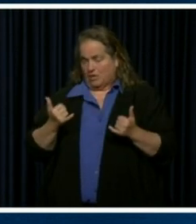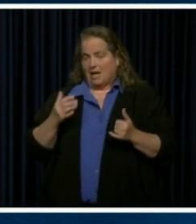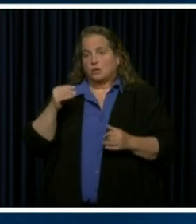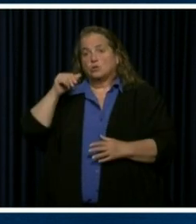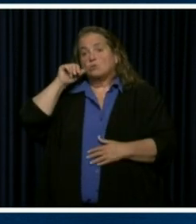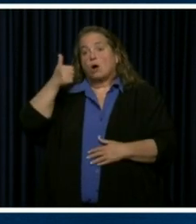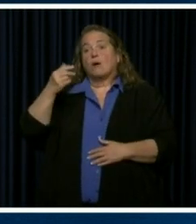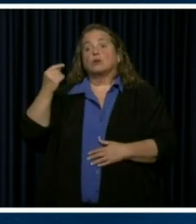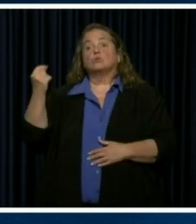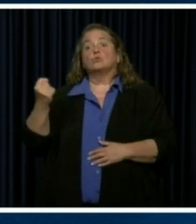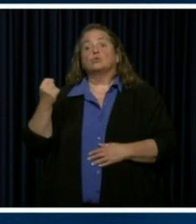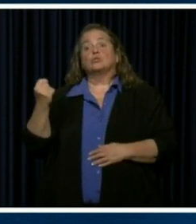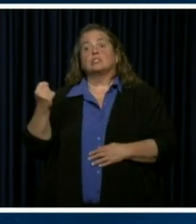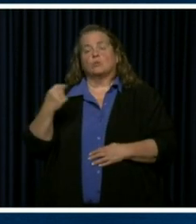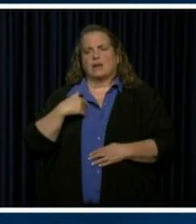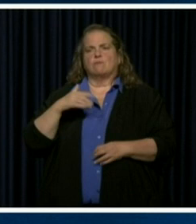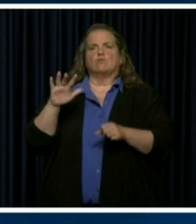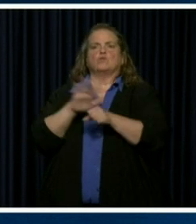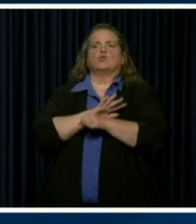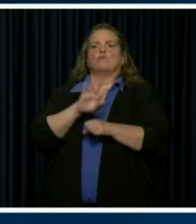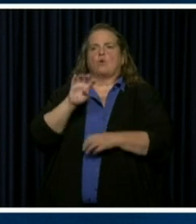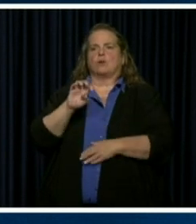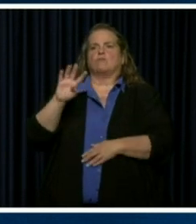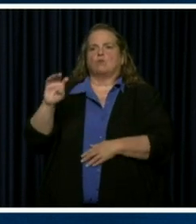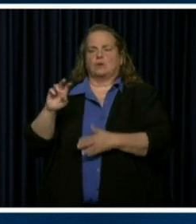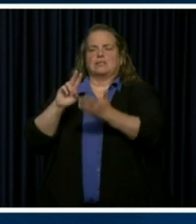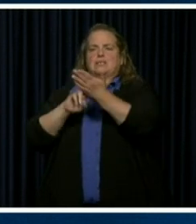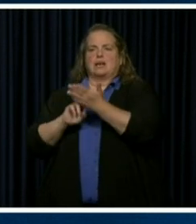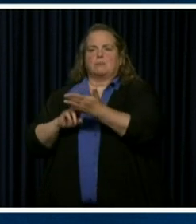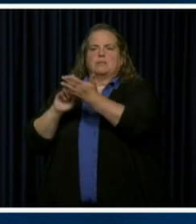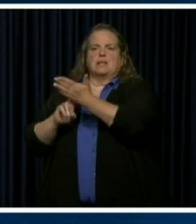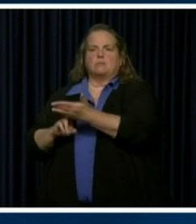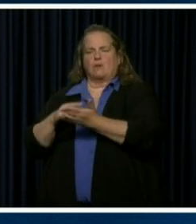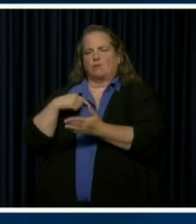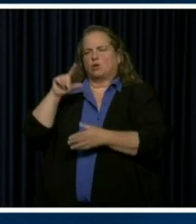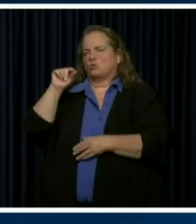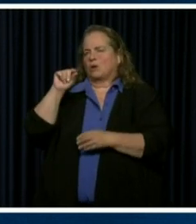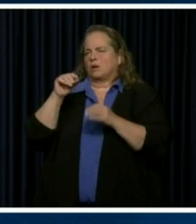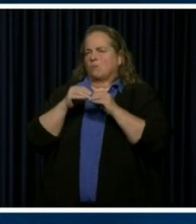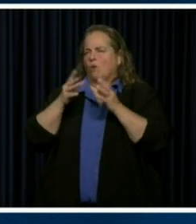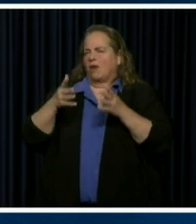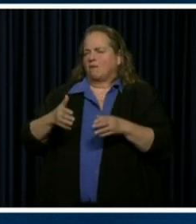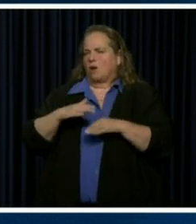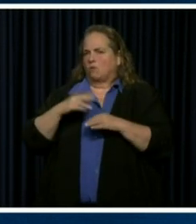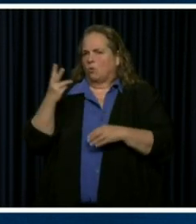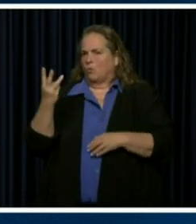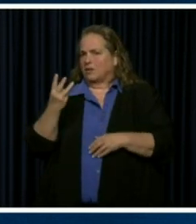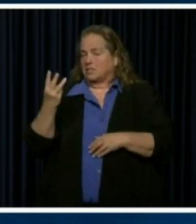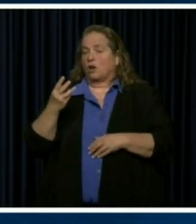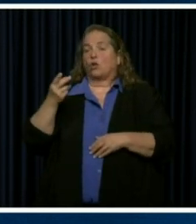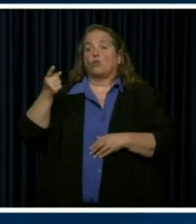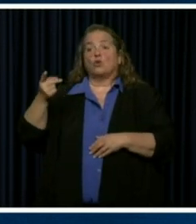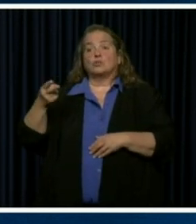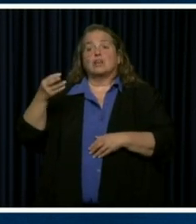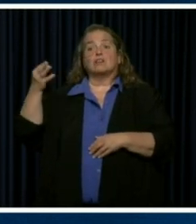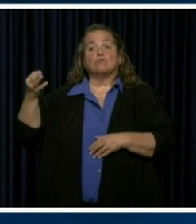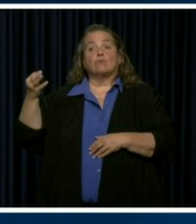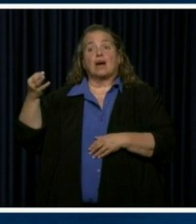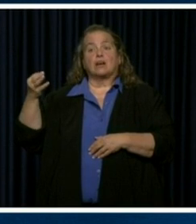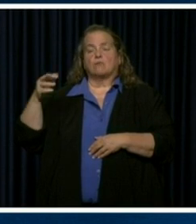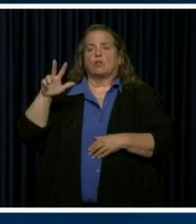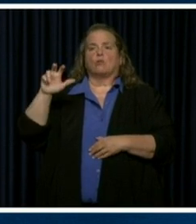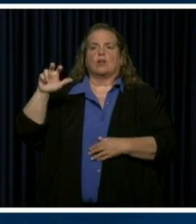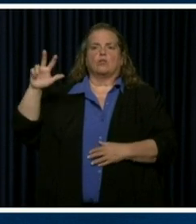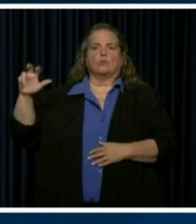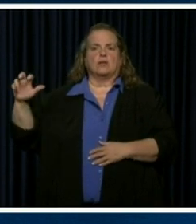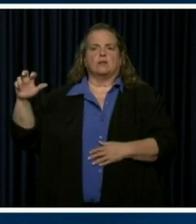And tomorrow on Tuesday, we got a full 400 signed up. We got about 20 more spots on Wednesday, but then Thursday and Friday, about